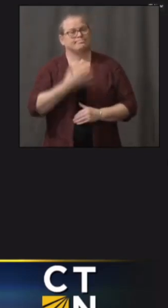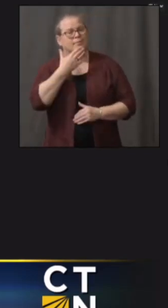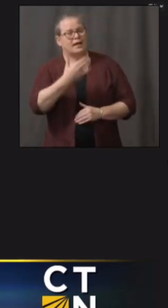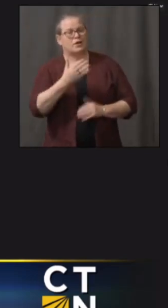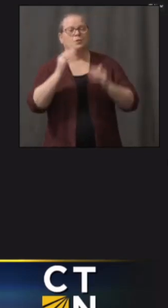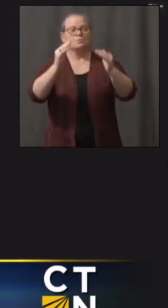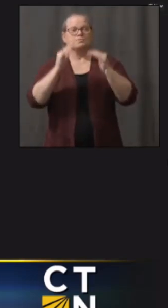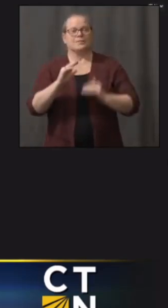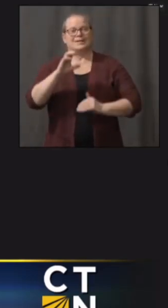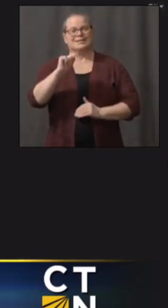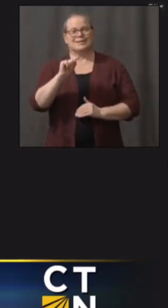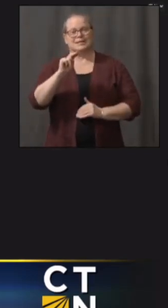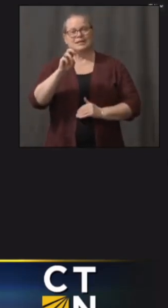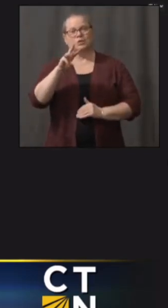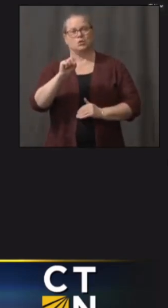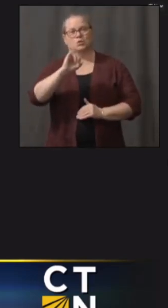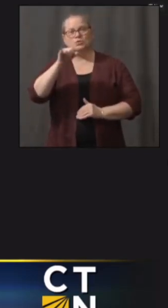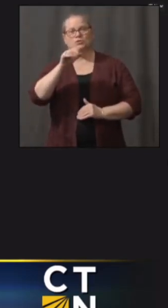CT News Junkie.